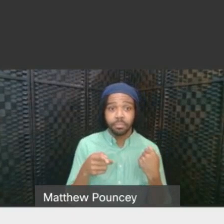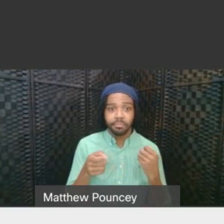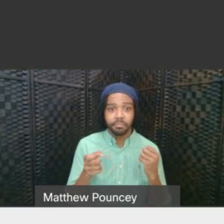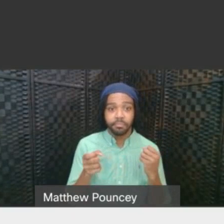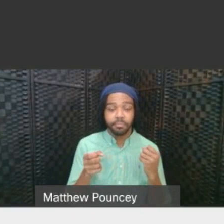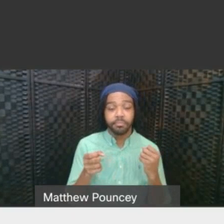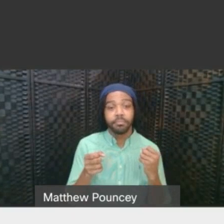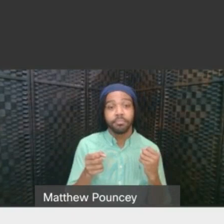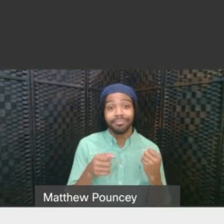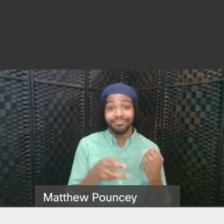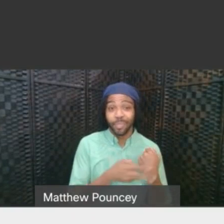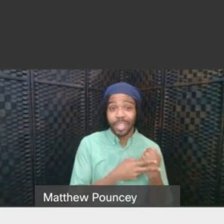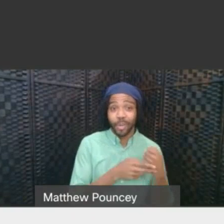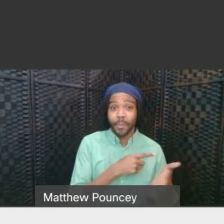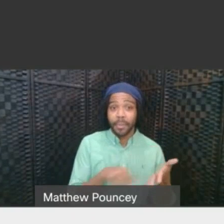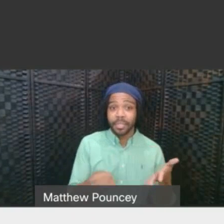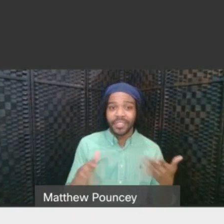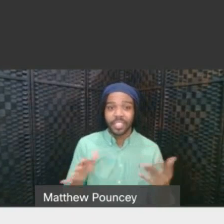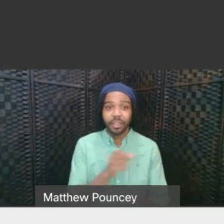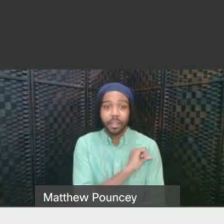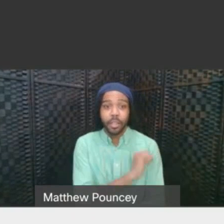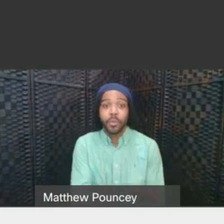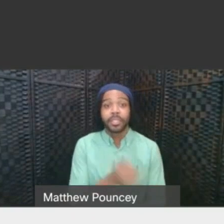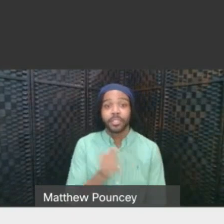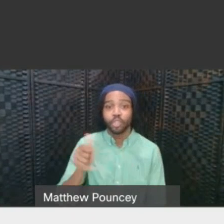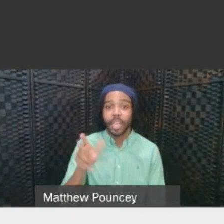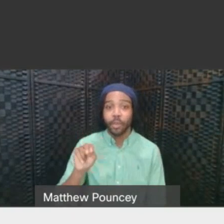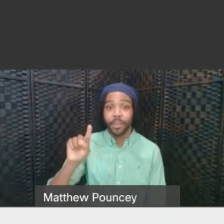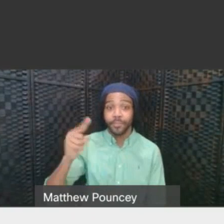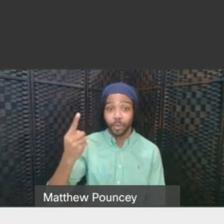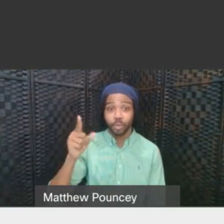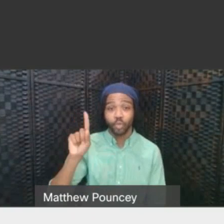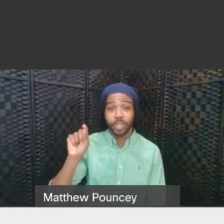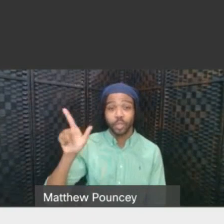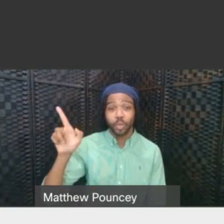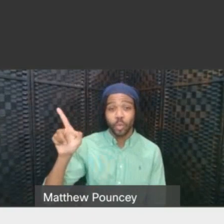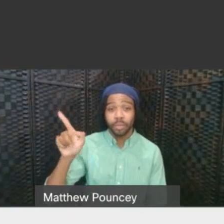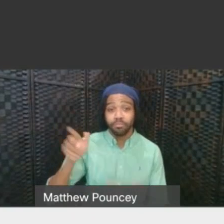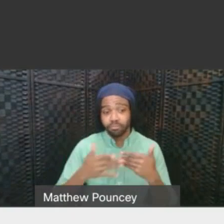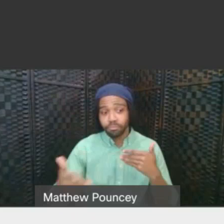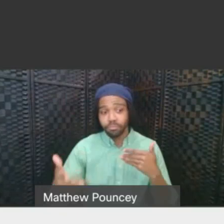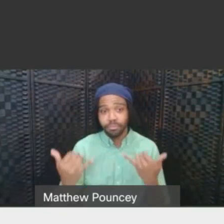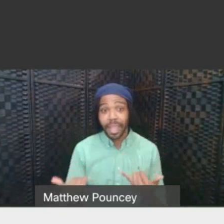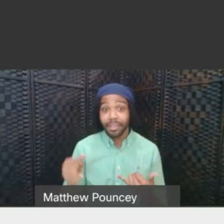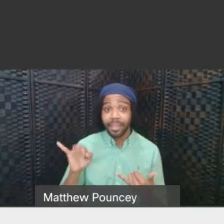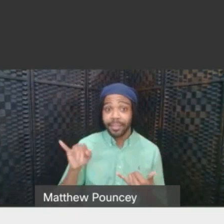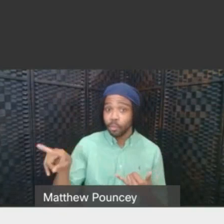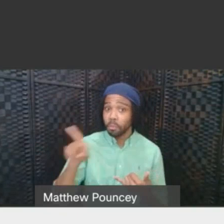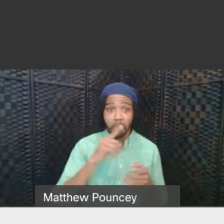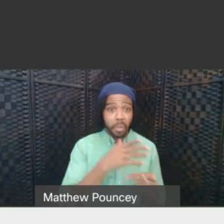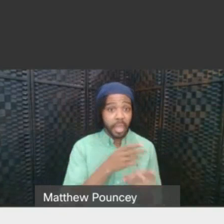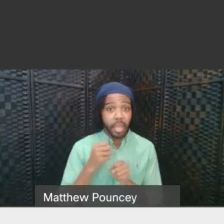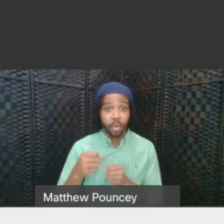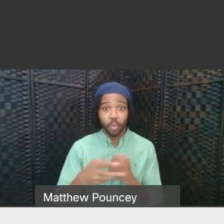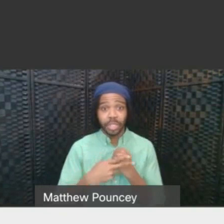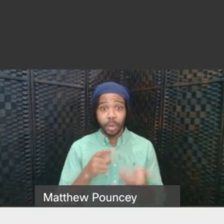retainer payments were authorized beginning January 1, 2021. So if you've gotten no retainer payment and are eligible, yes,